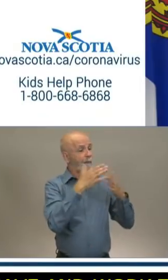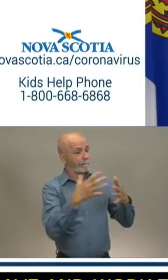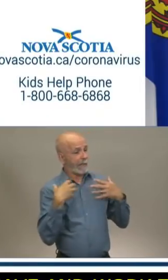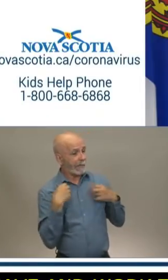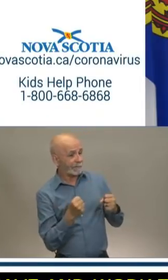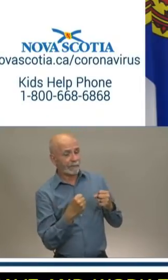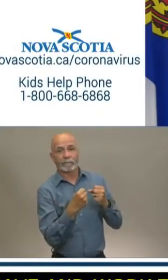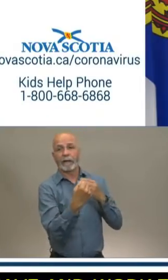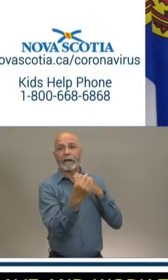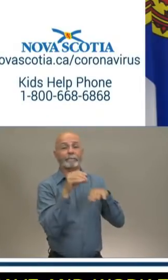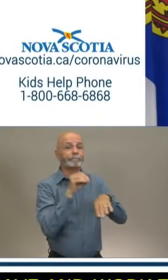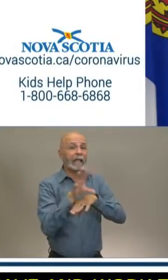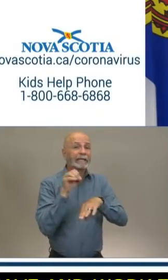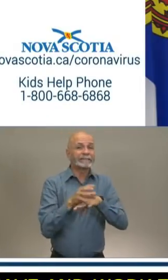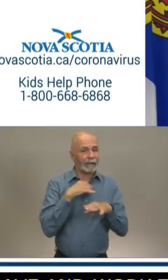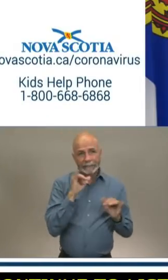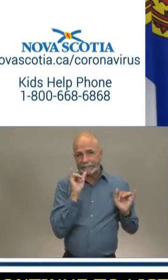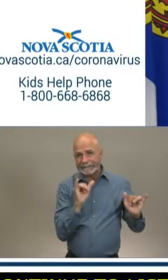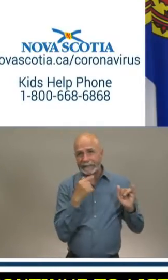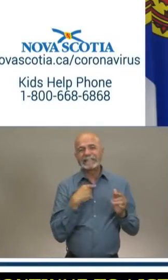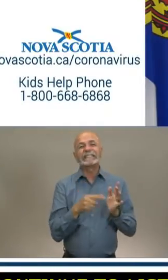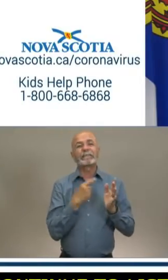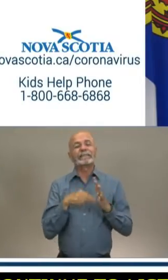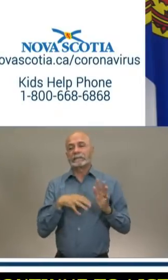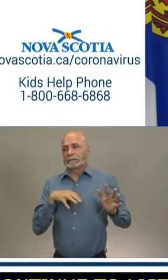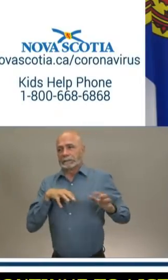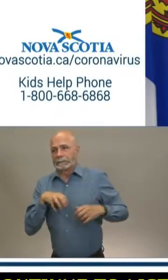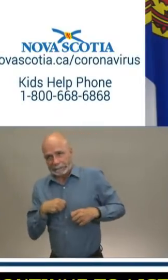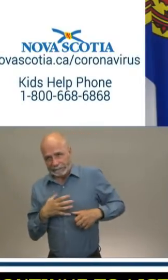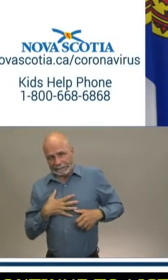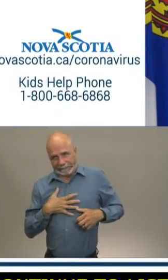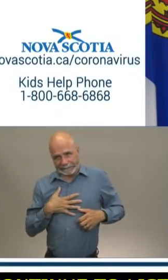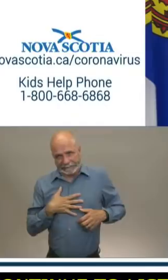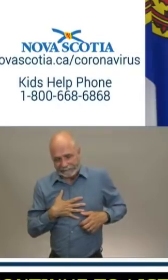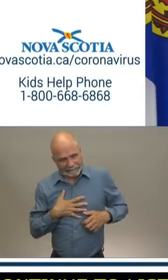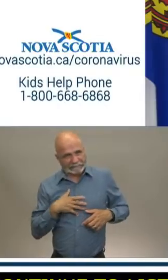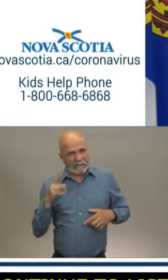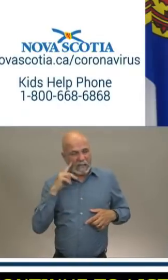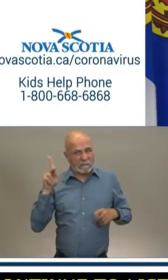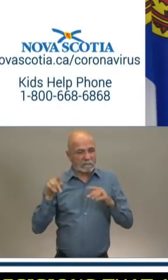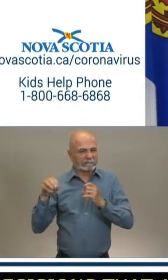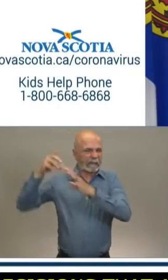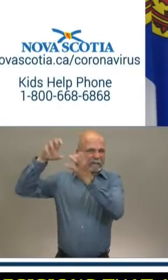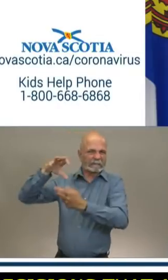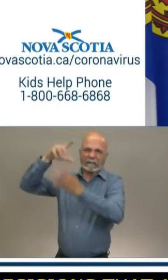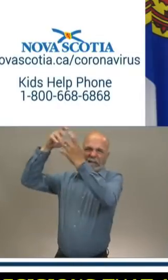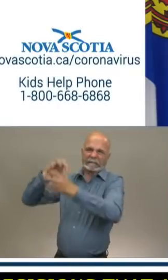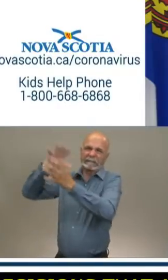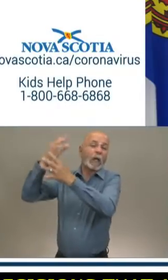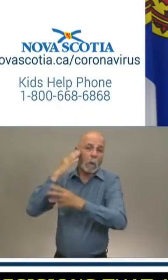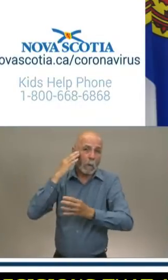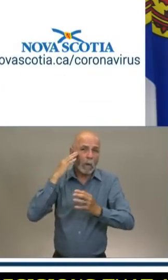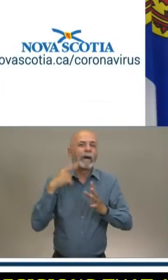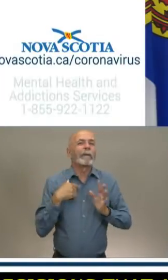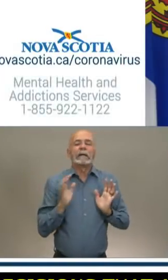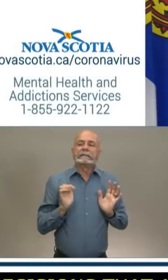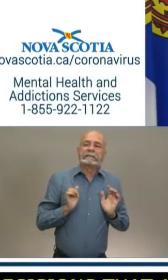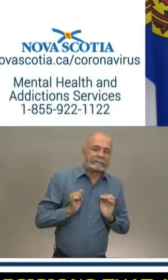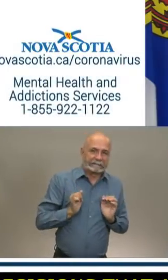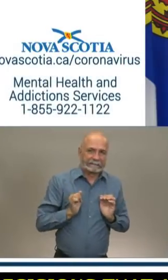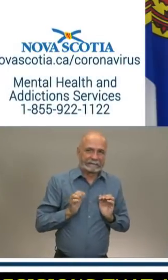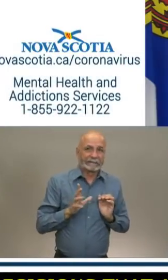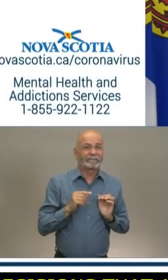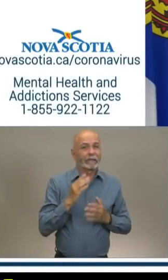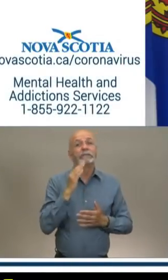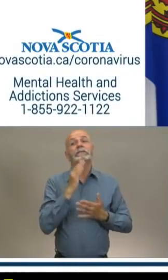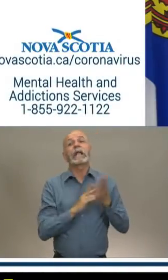have courage to make decisions that aren't always popular with some groups of people, and there was varying opinions that I've heard at the border. It wasn't